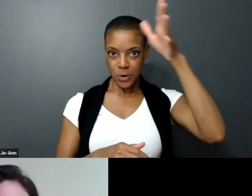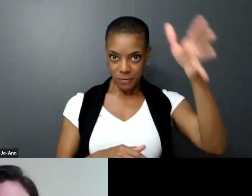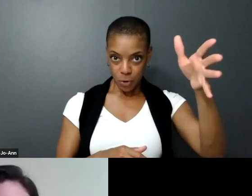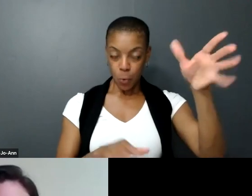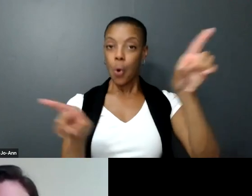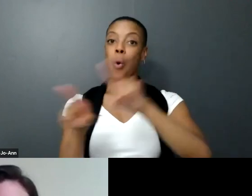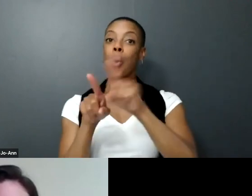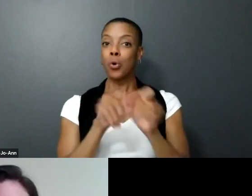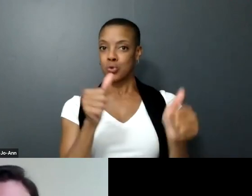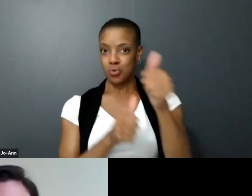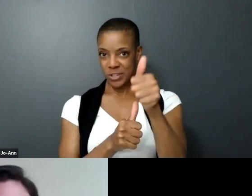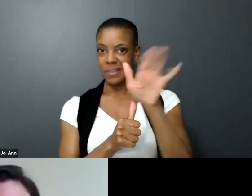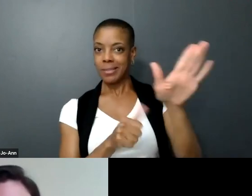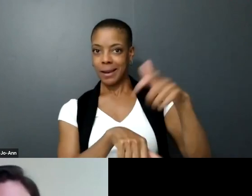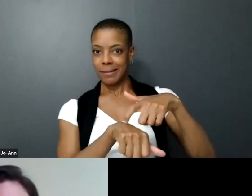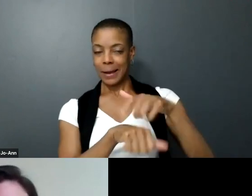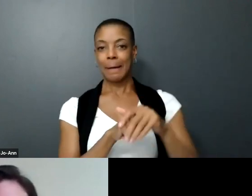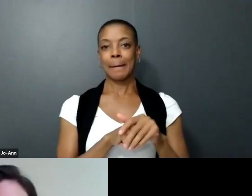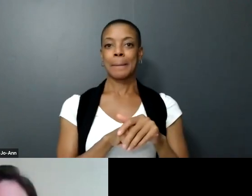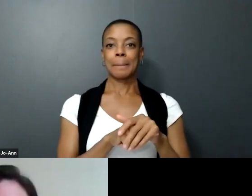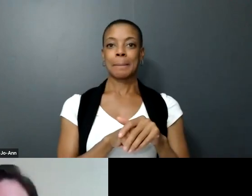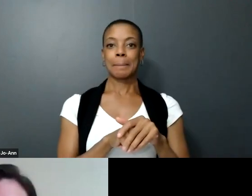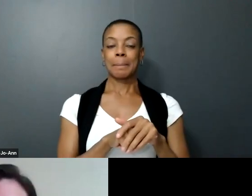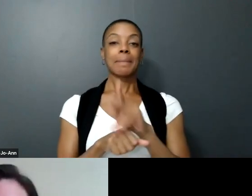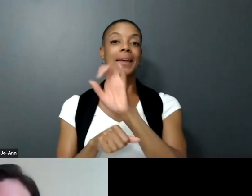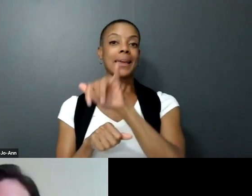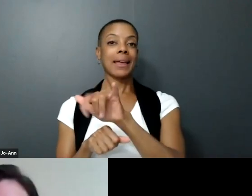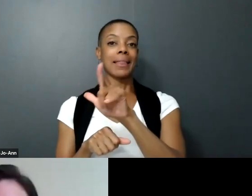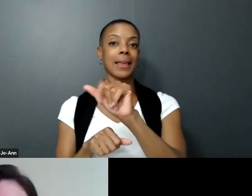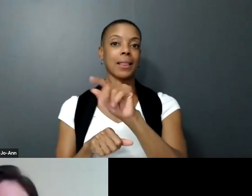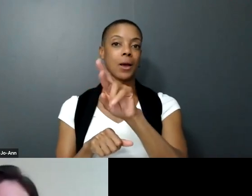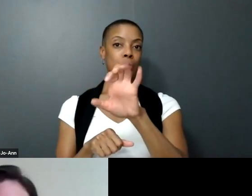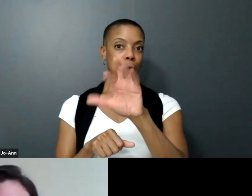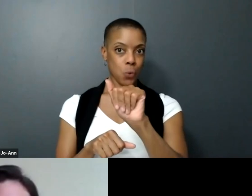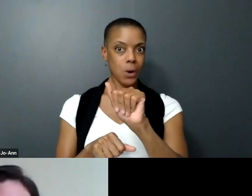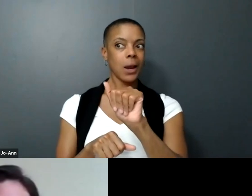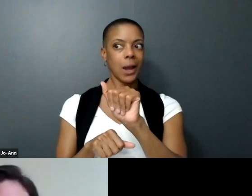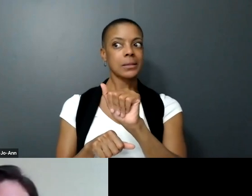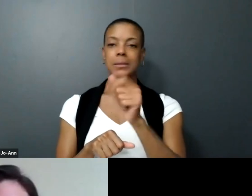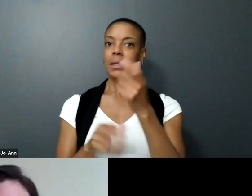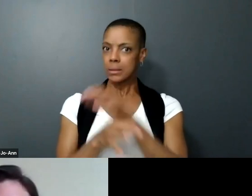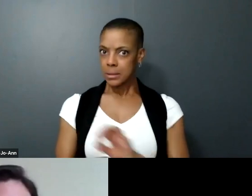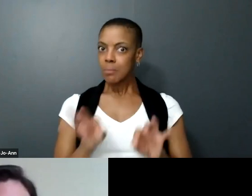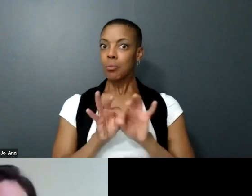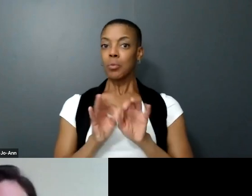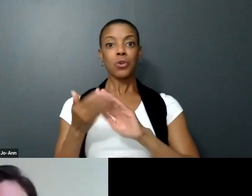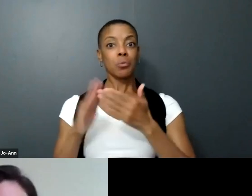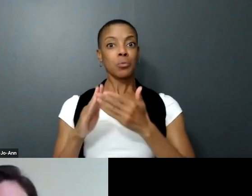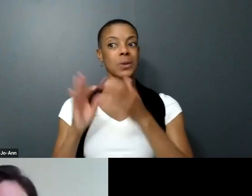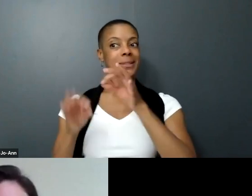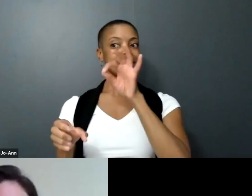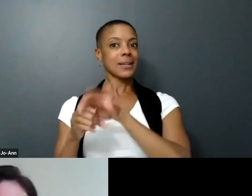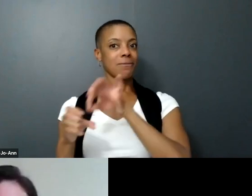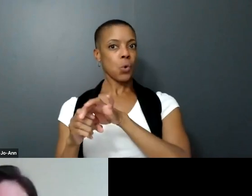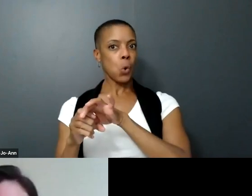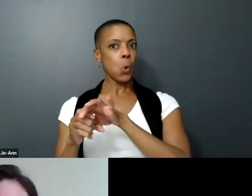as chief in their time. And as Chief LaRocca has shared, this is a significant factor when our communities come to vote in our democratic